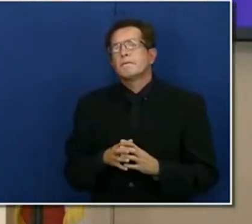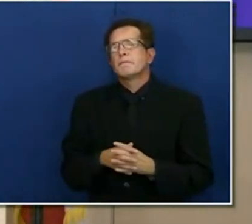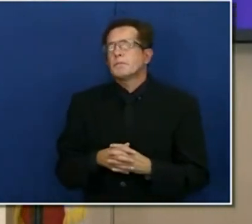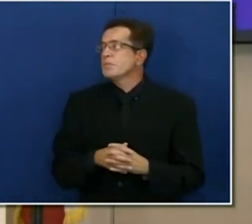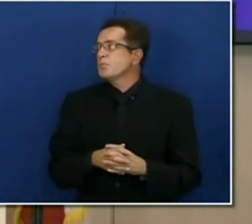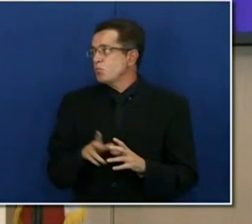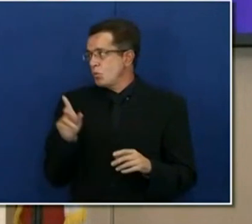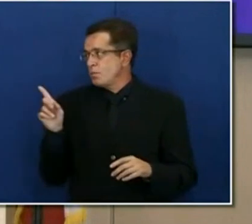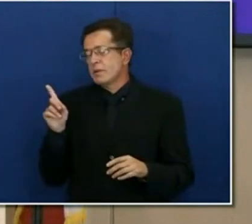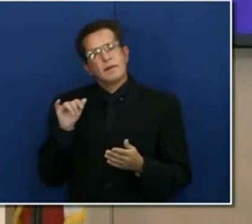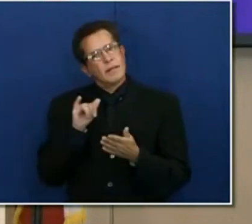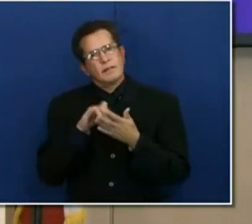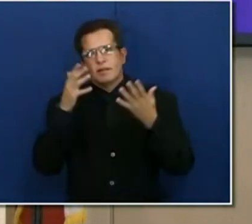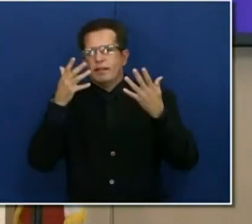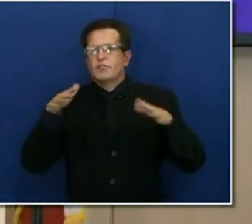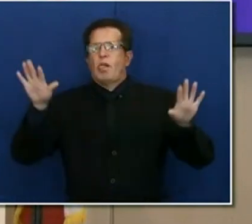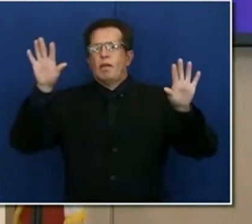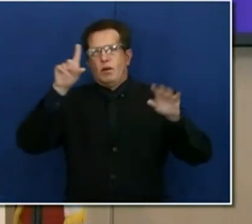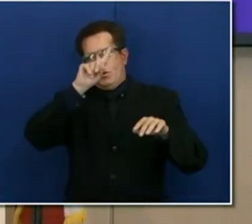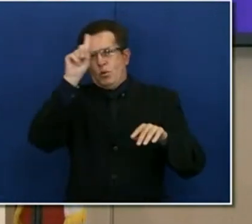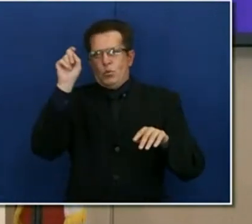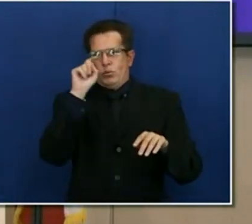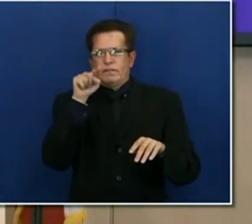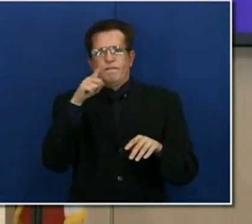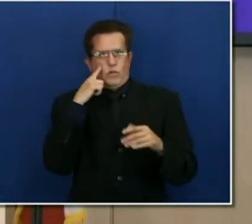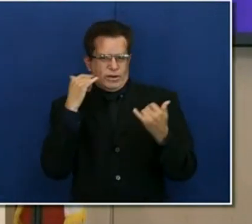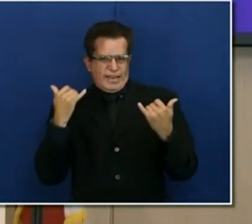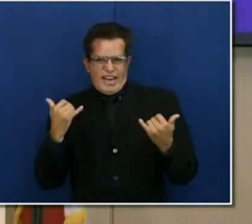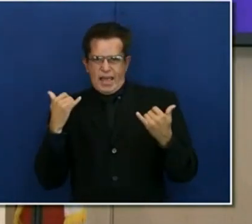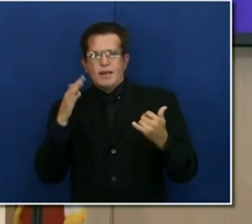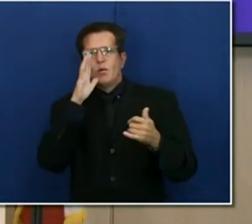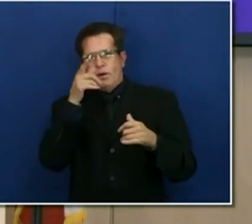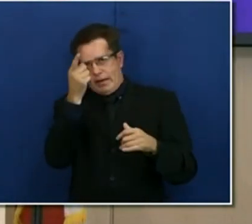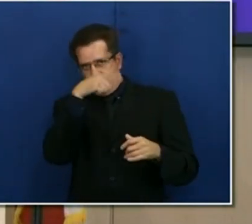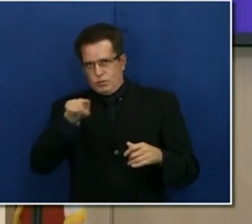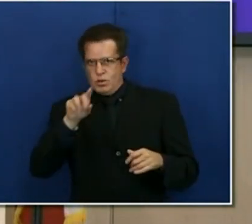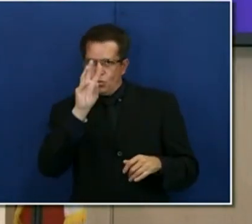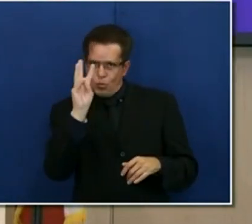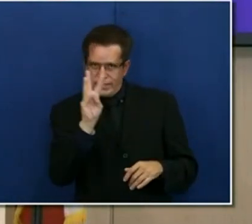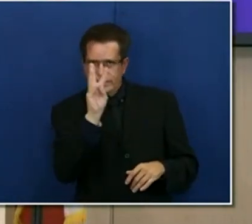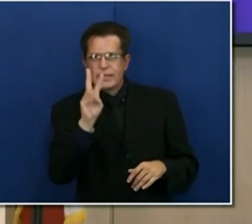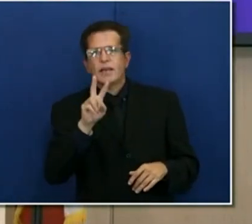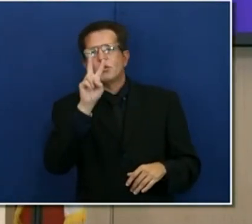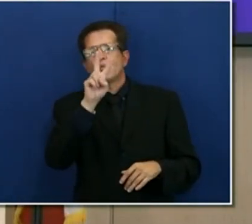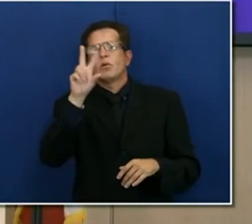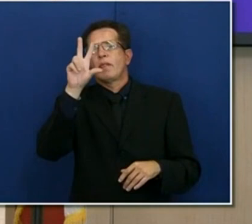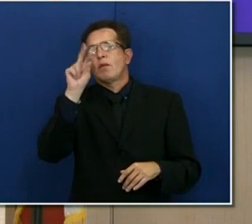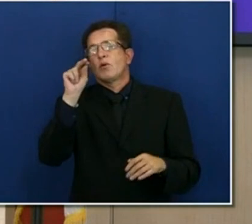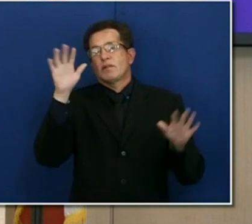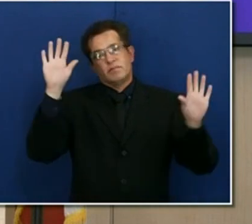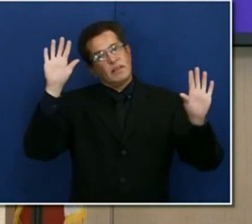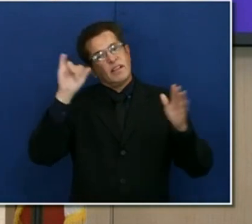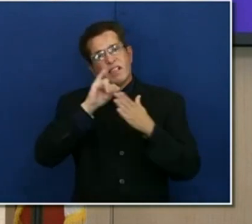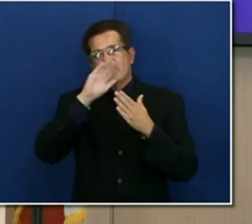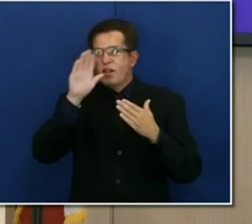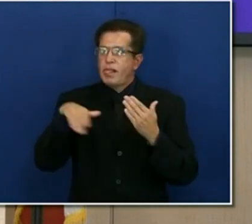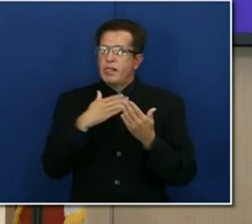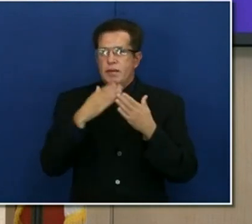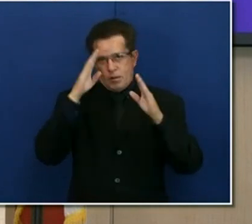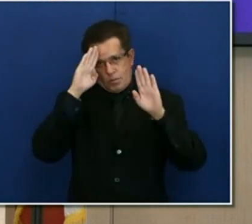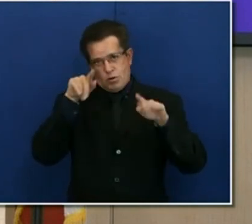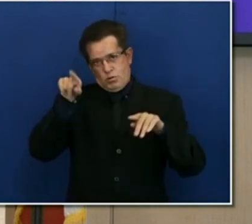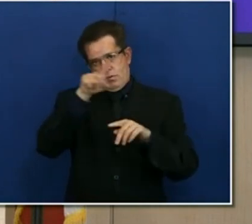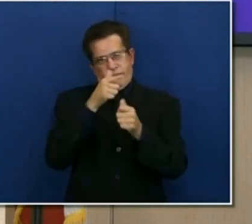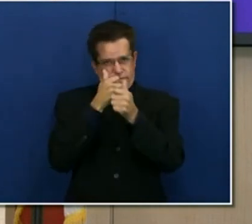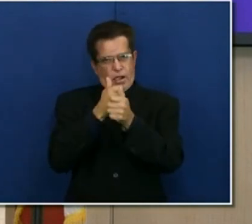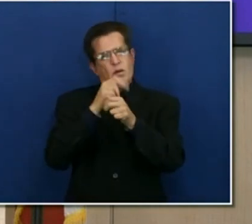Well, that concludes our questions for today. We will be back here again next Wednesday at 2:30. Until then, we certainly hope everybody wears